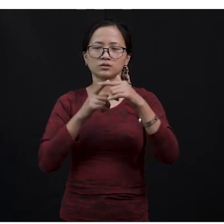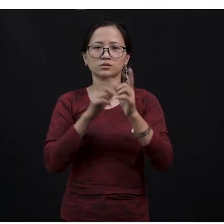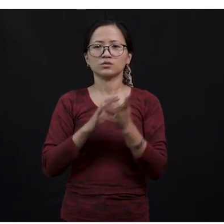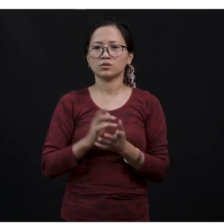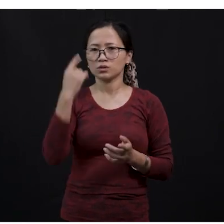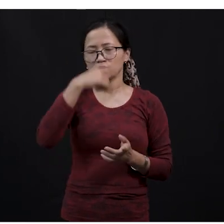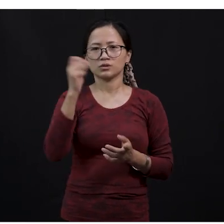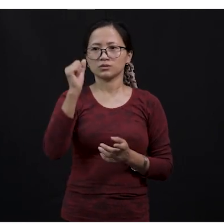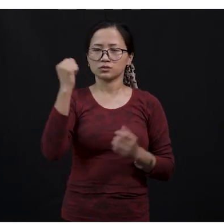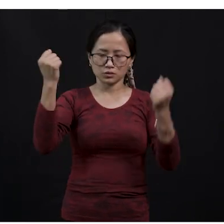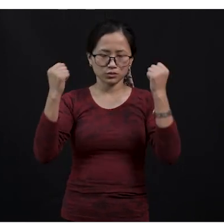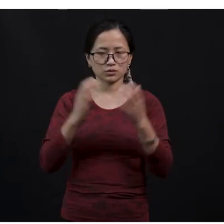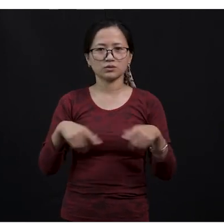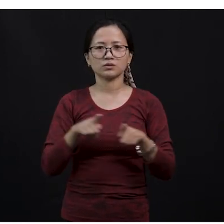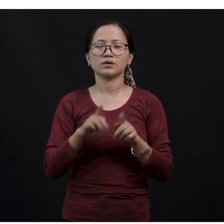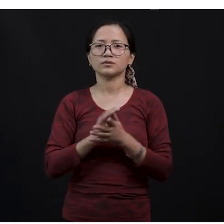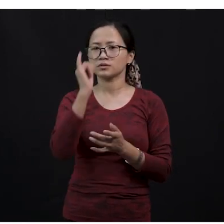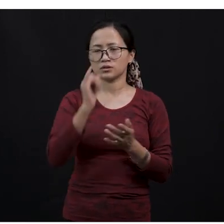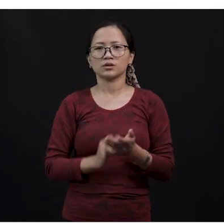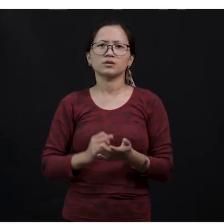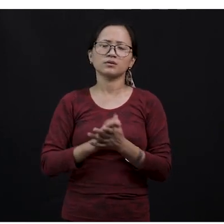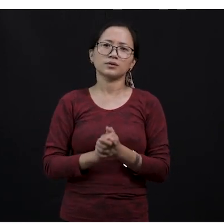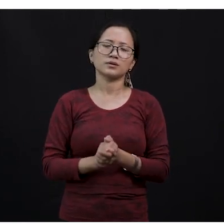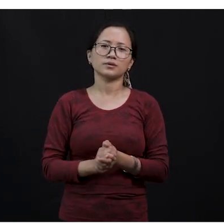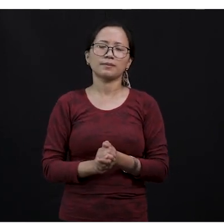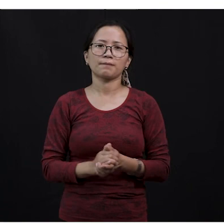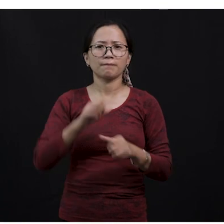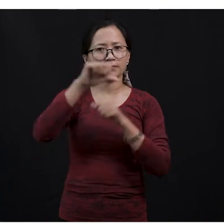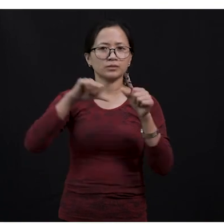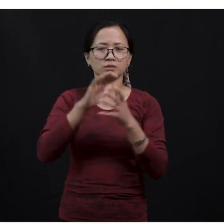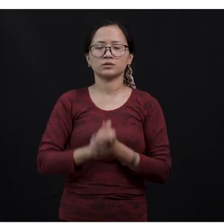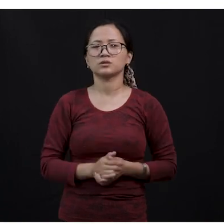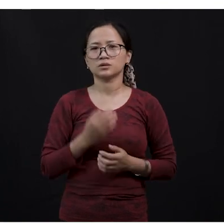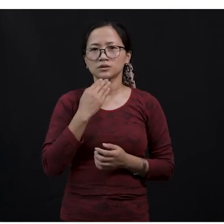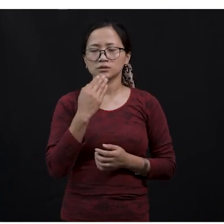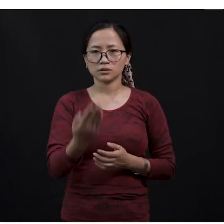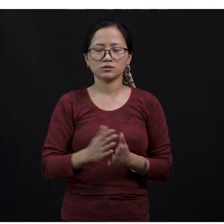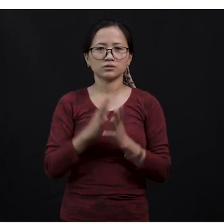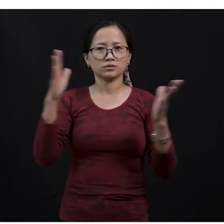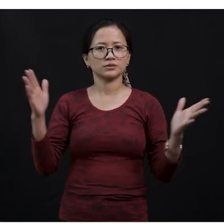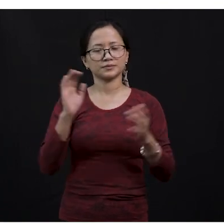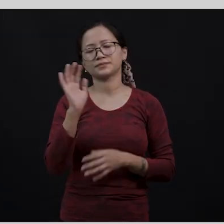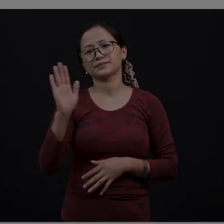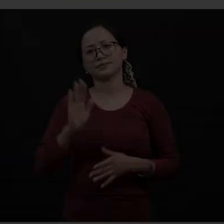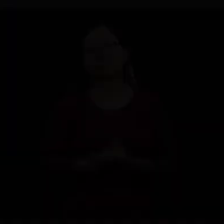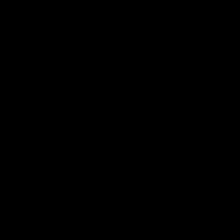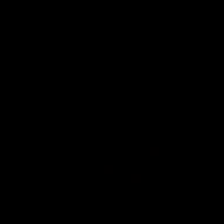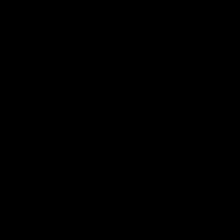and who was the stronger one, what is the policy of blood and iron, etc. So thank you so much, and bye-bye.